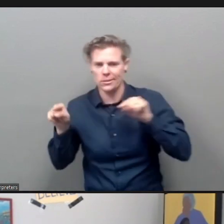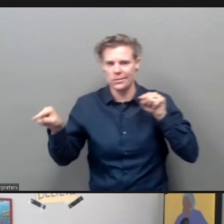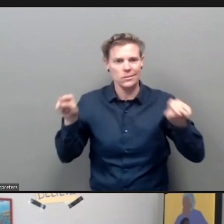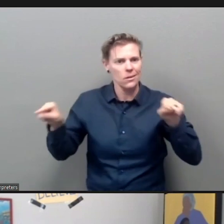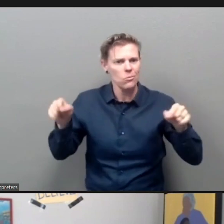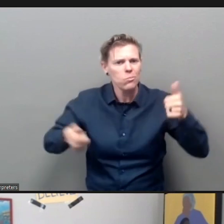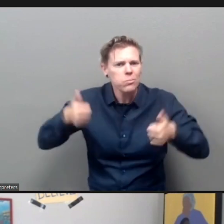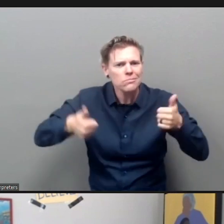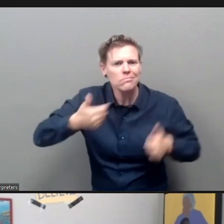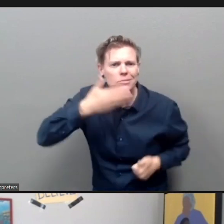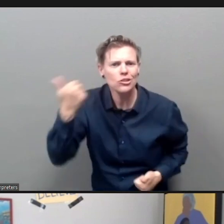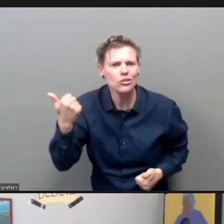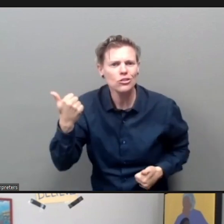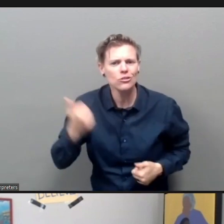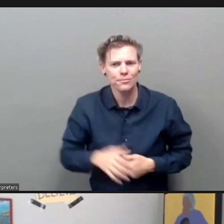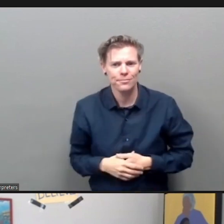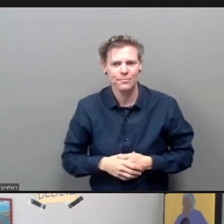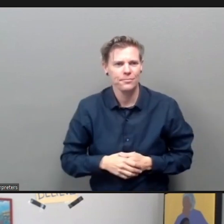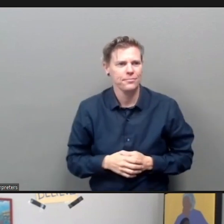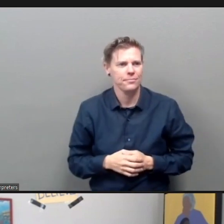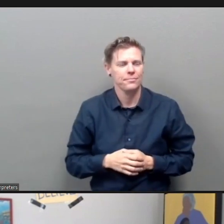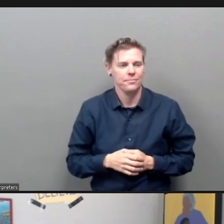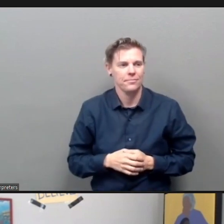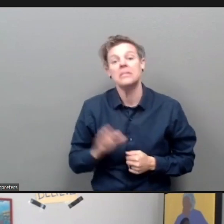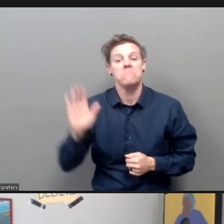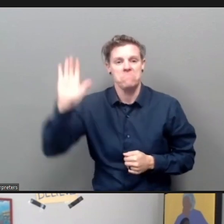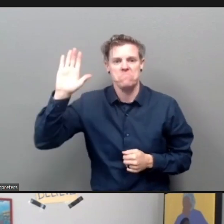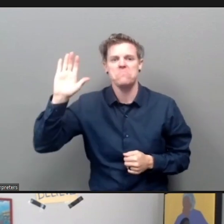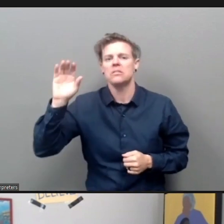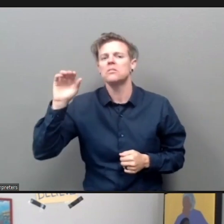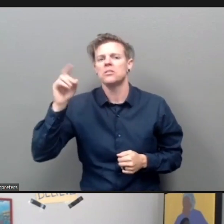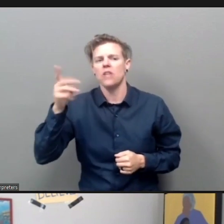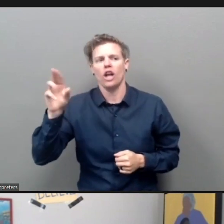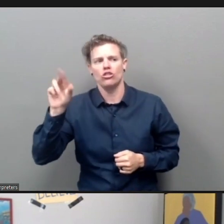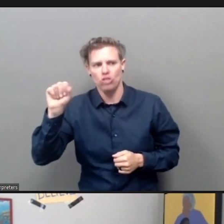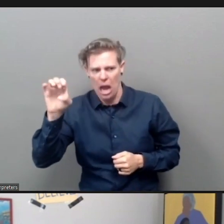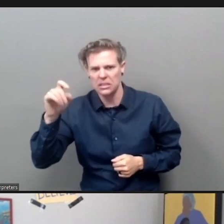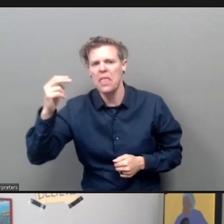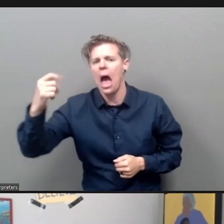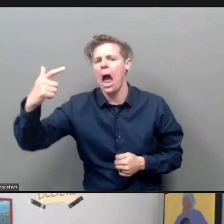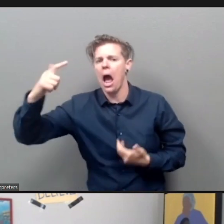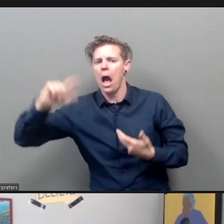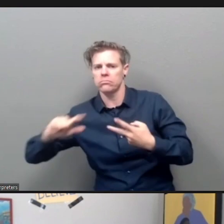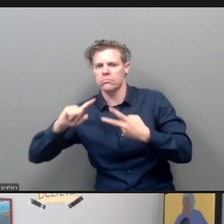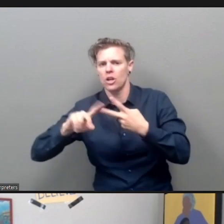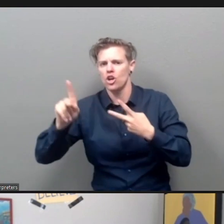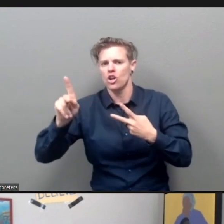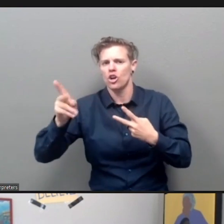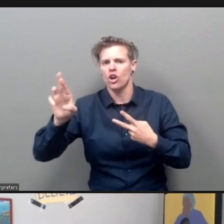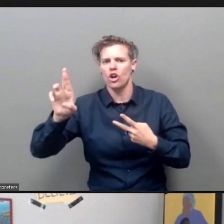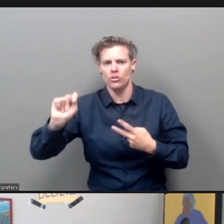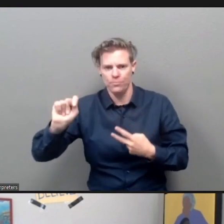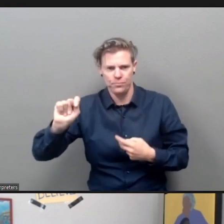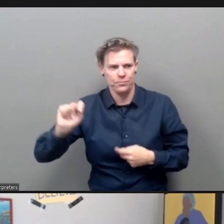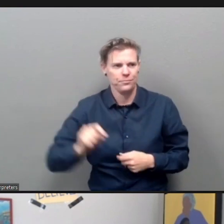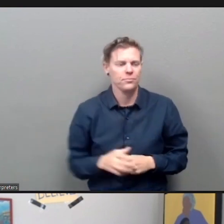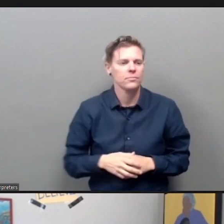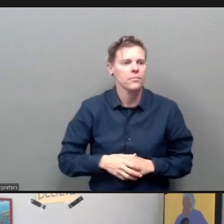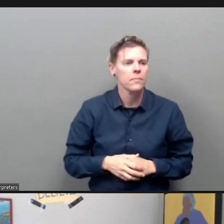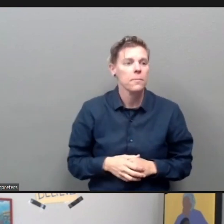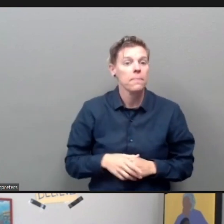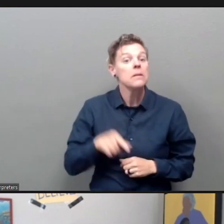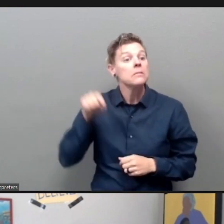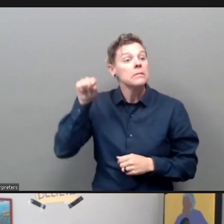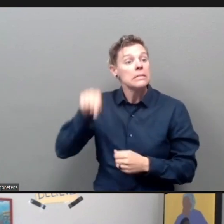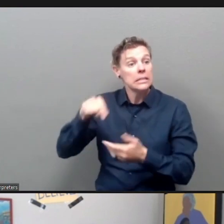I'll start, and Kurt, if you want to jump in as well. I think this is a study we're doing with the CDC that has a lot of